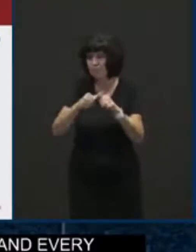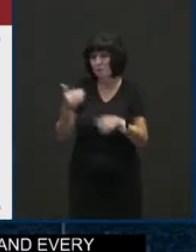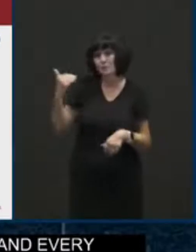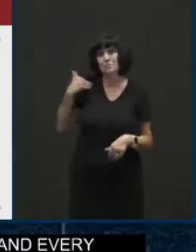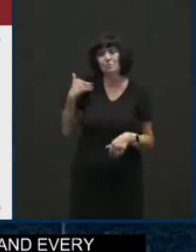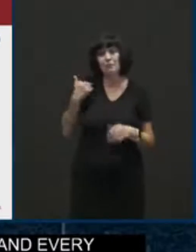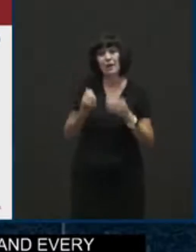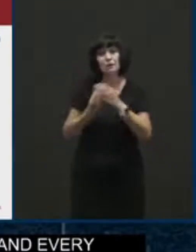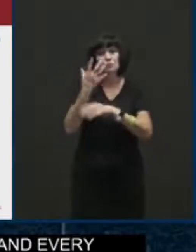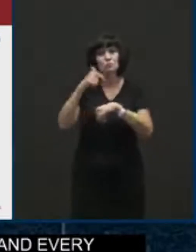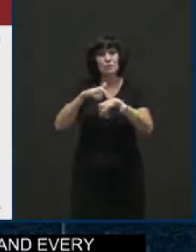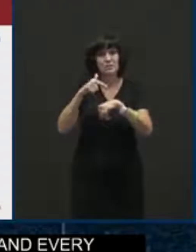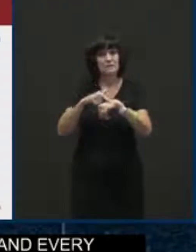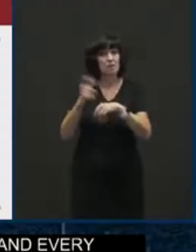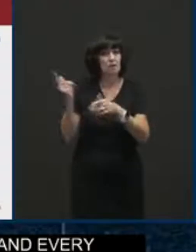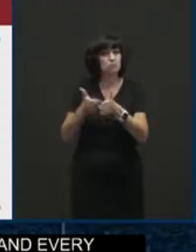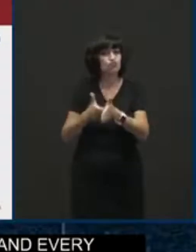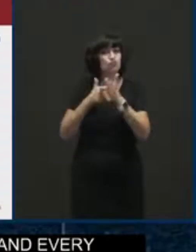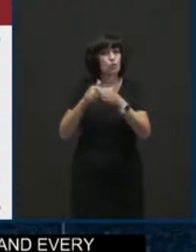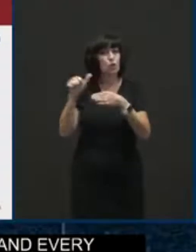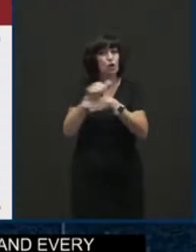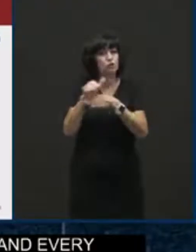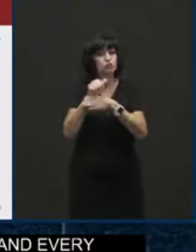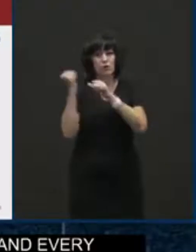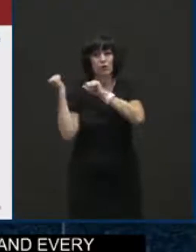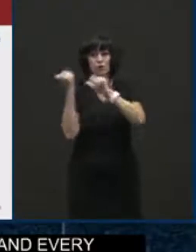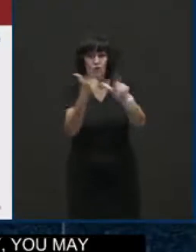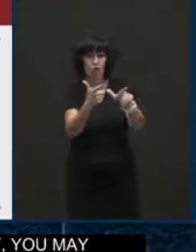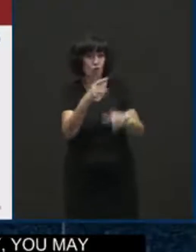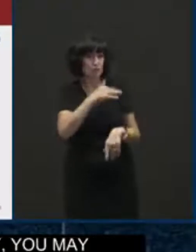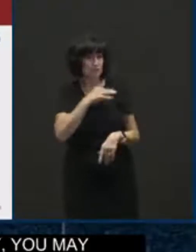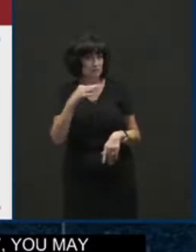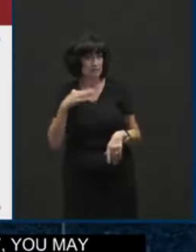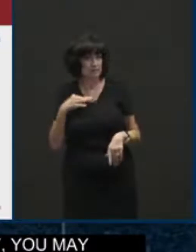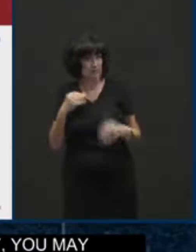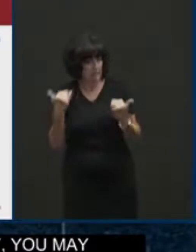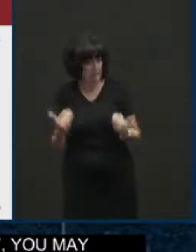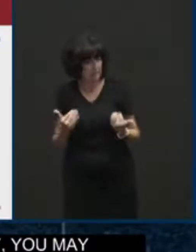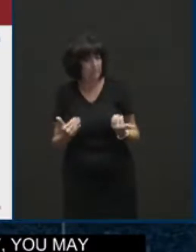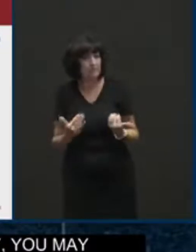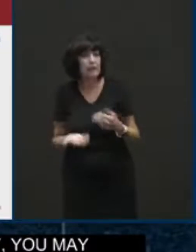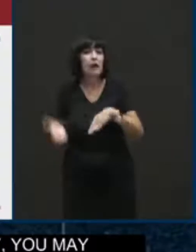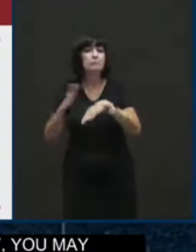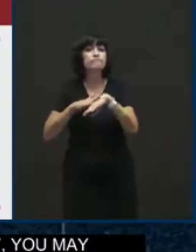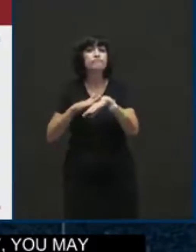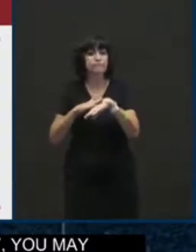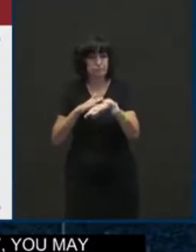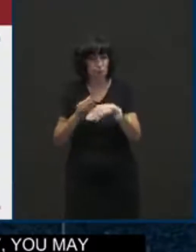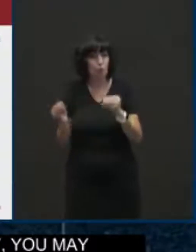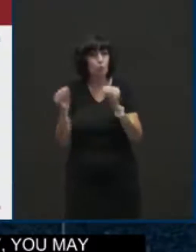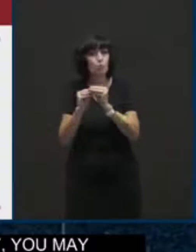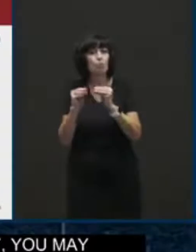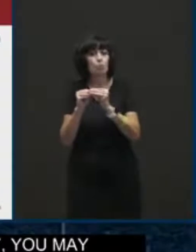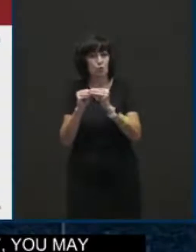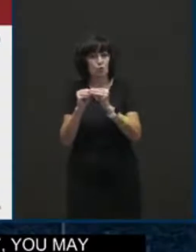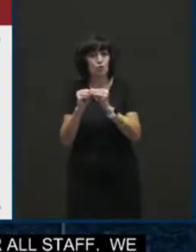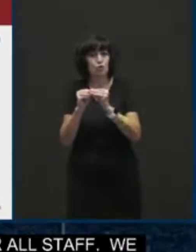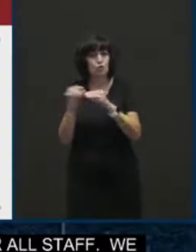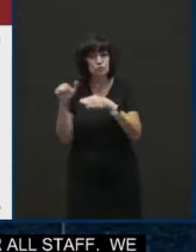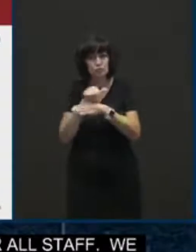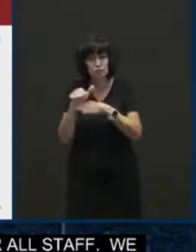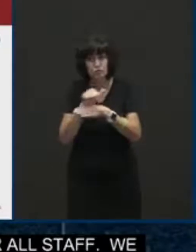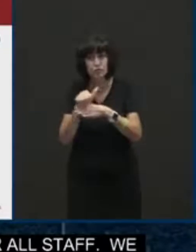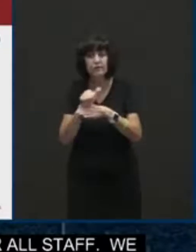staff. We have updated that training on infection control and are